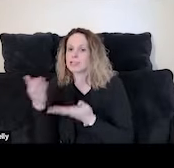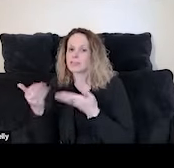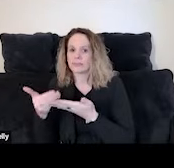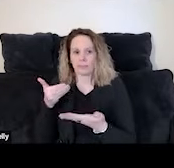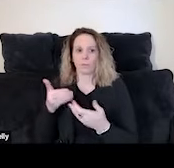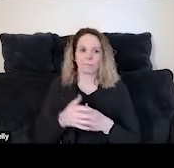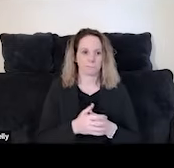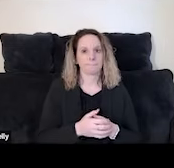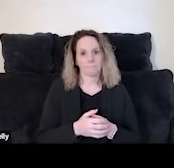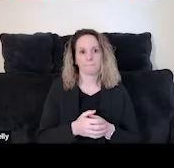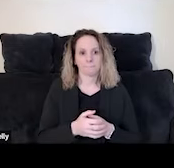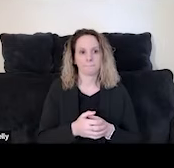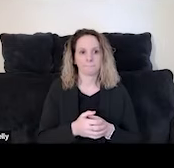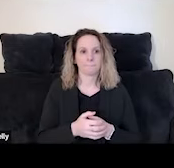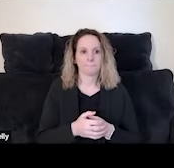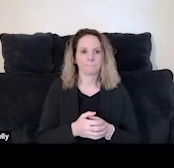previously.